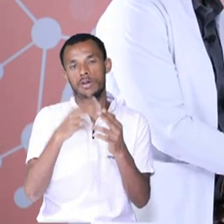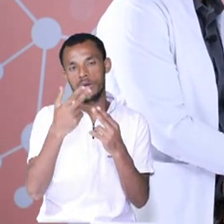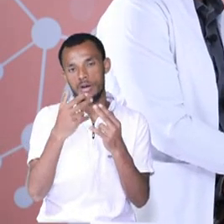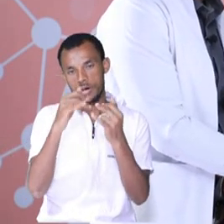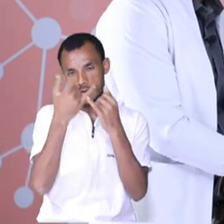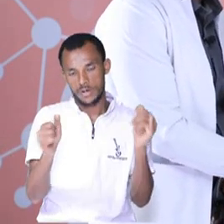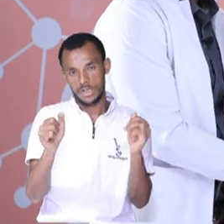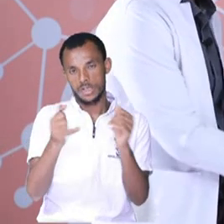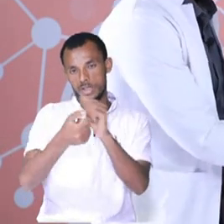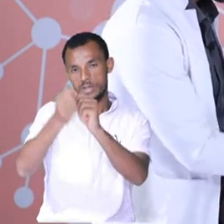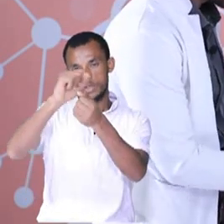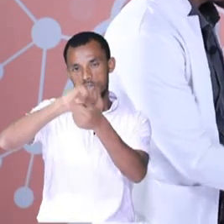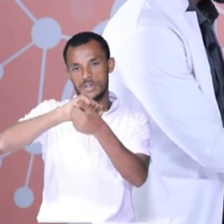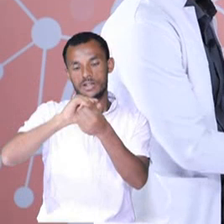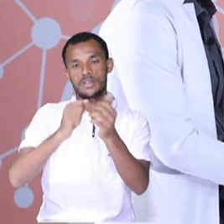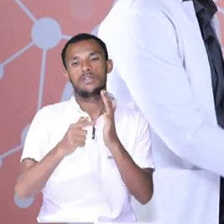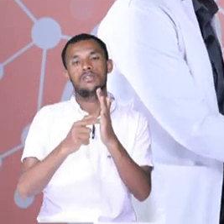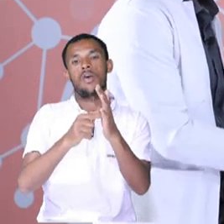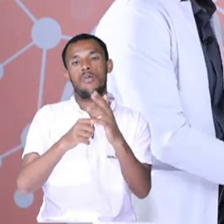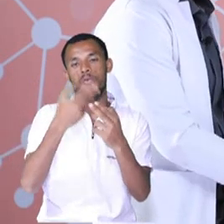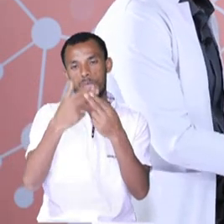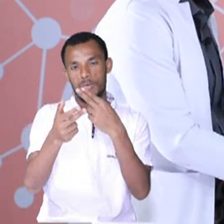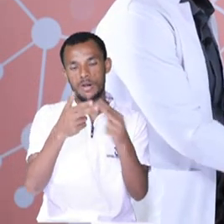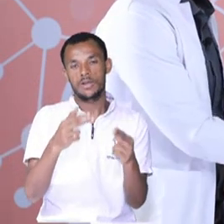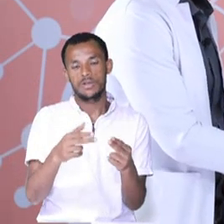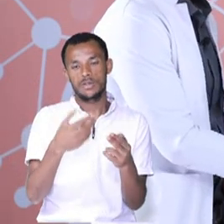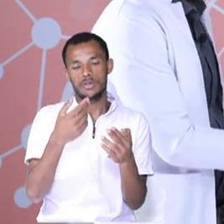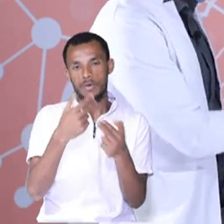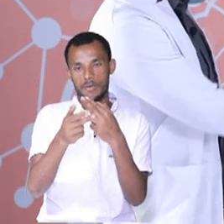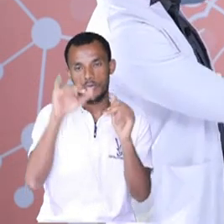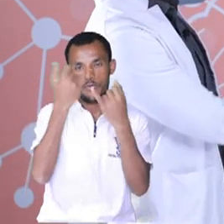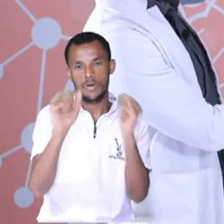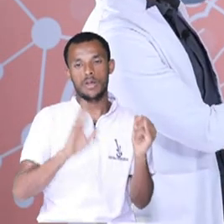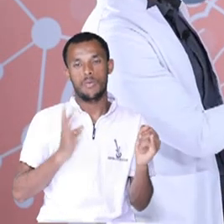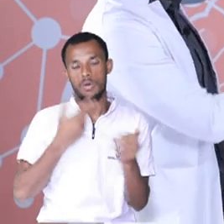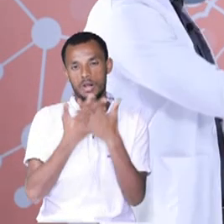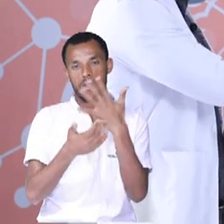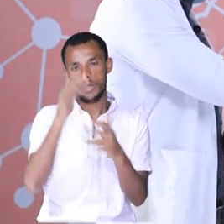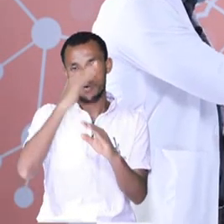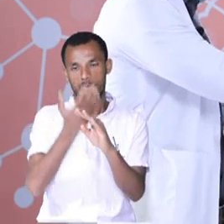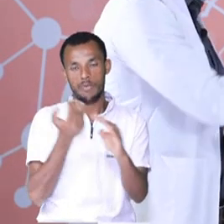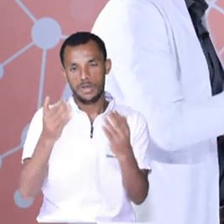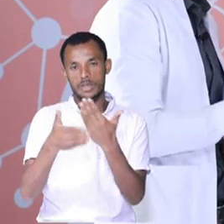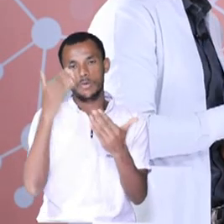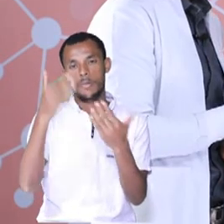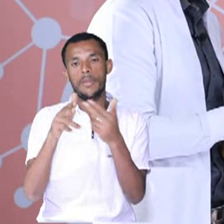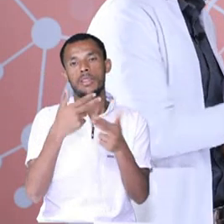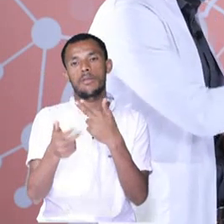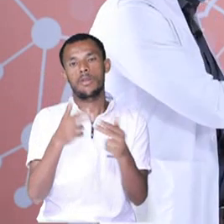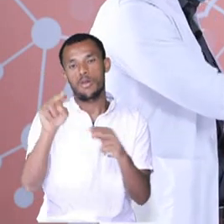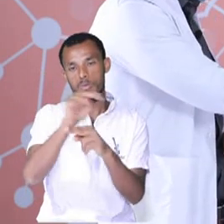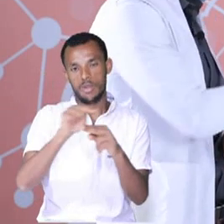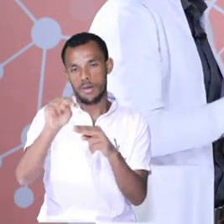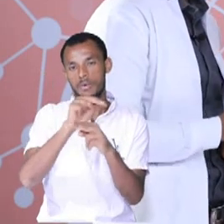changed into multiplication. In the case of this, in the case of multiplication of fraction, as we discussed before, simply multiplying numerator